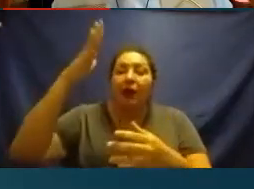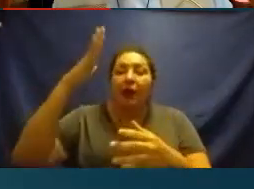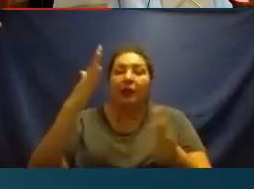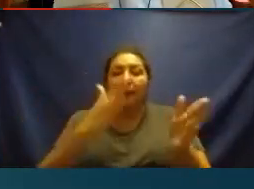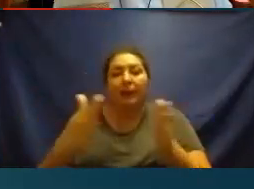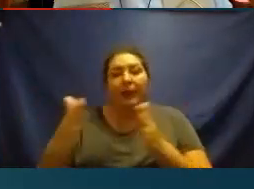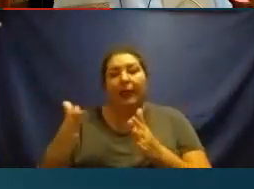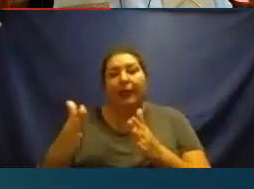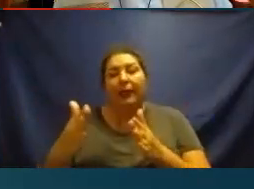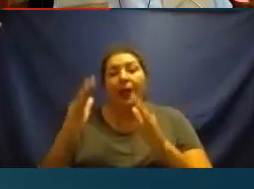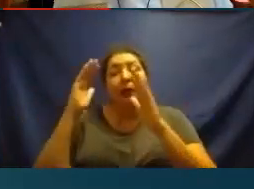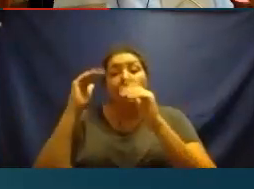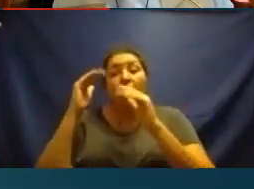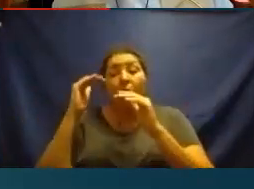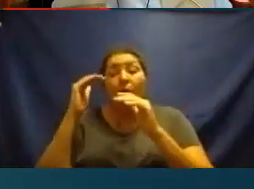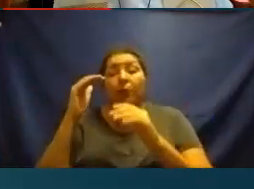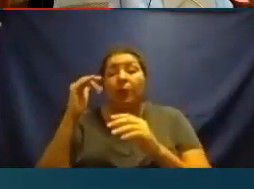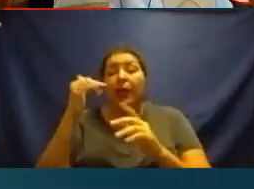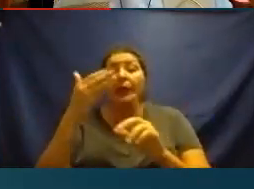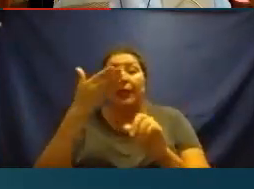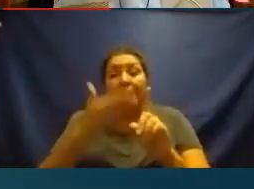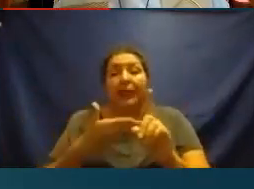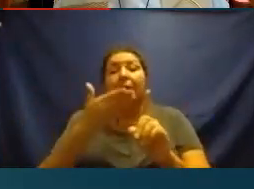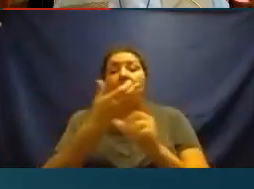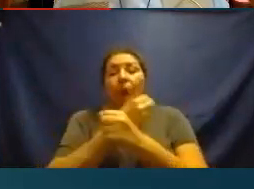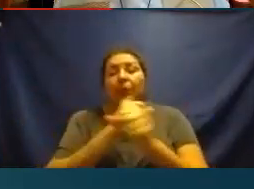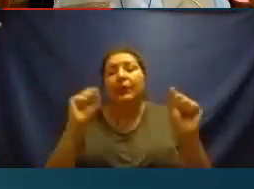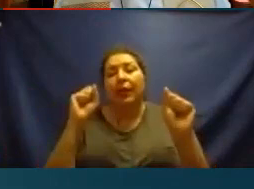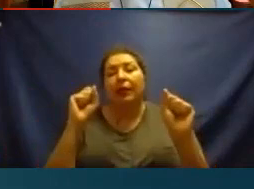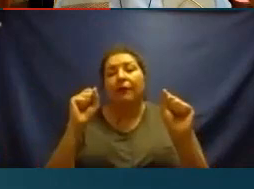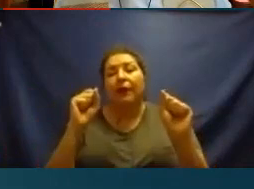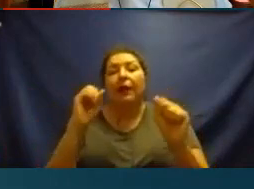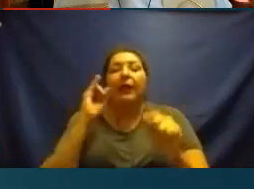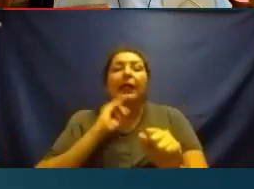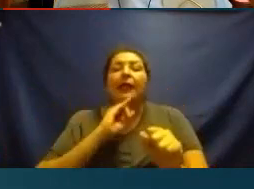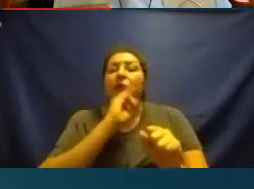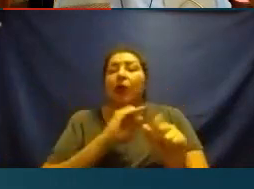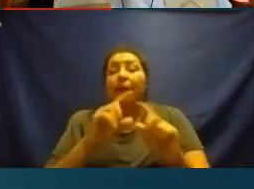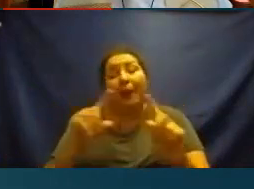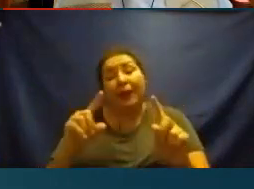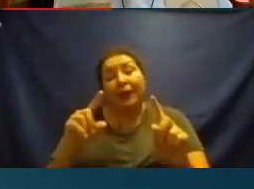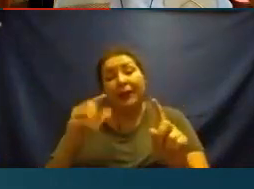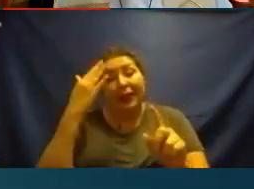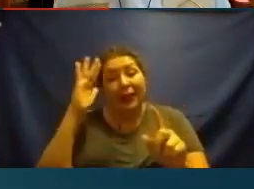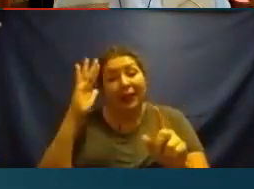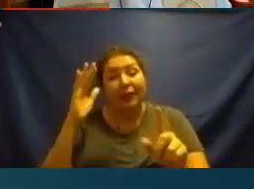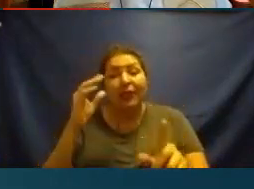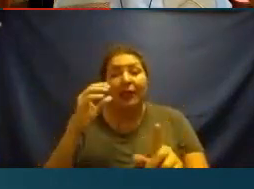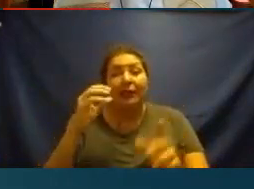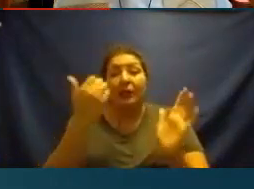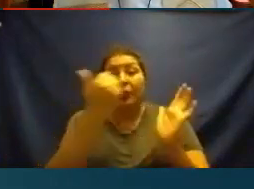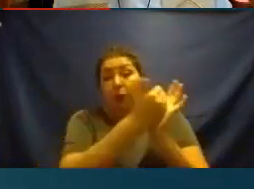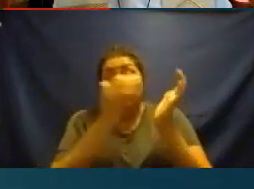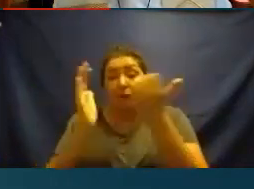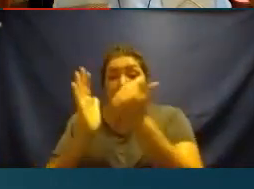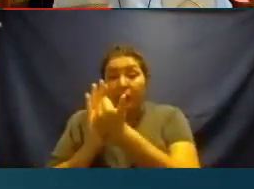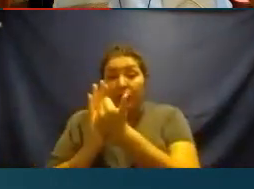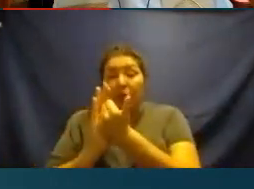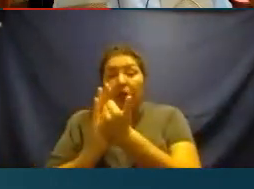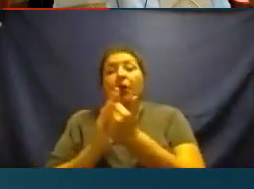hoped he was the one to redeem Israel, but they did not understand that the crucifixion was the way